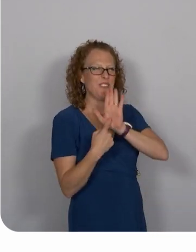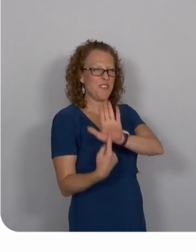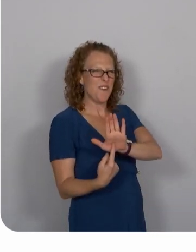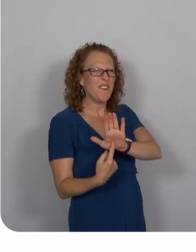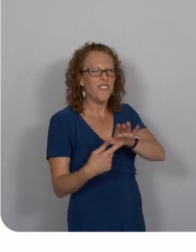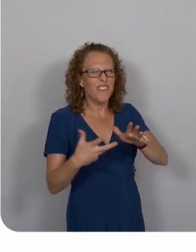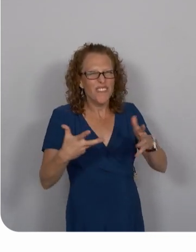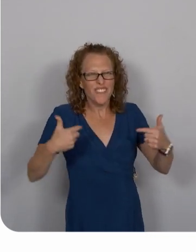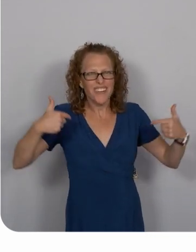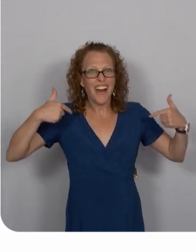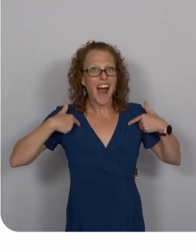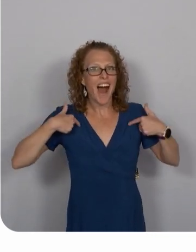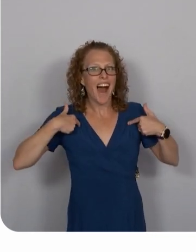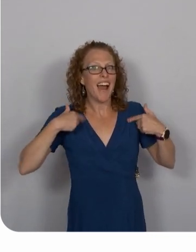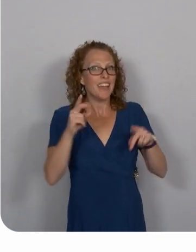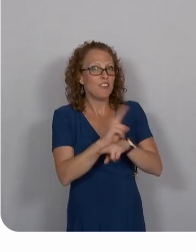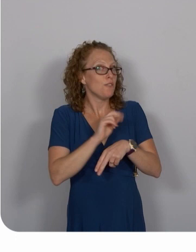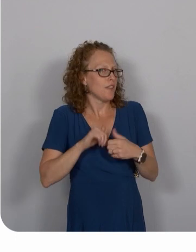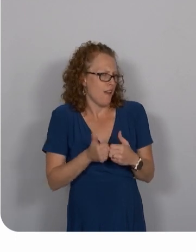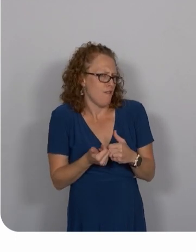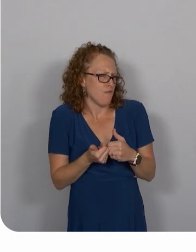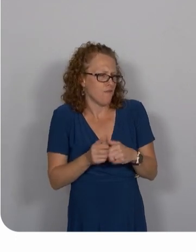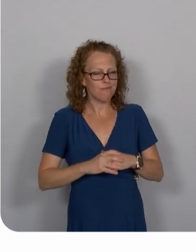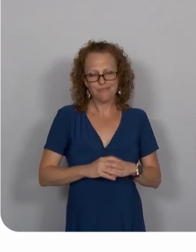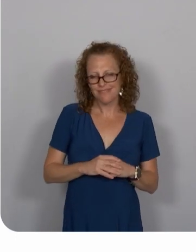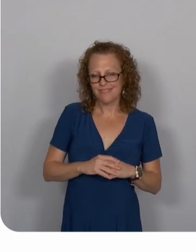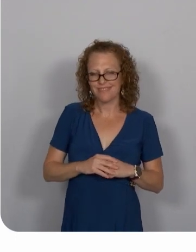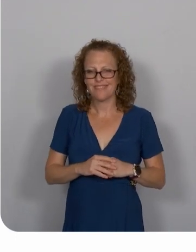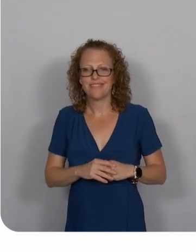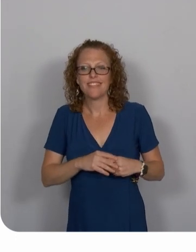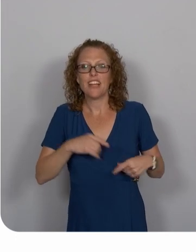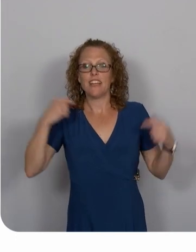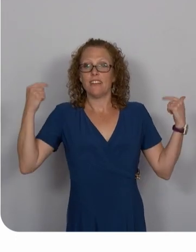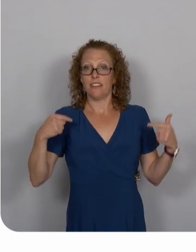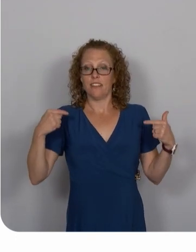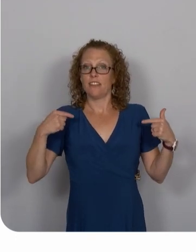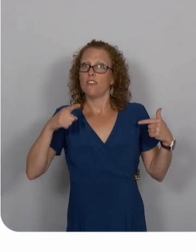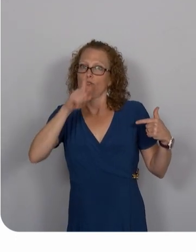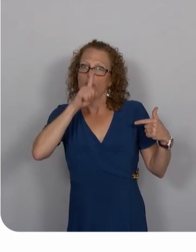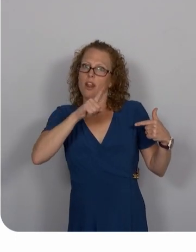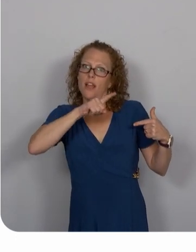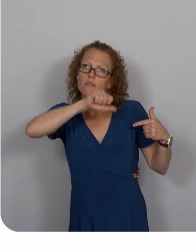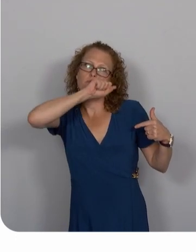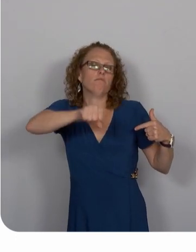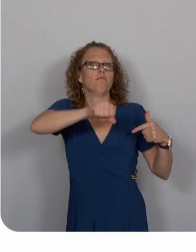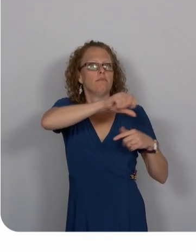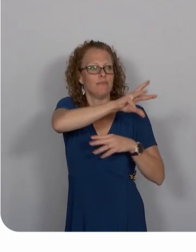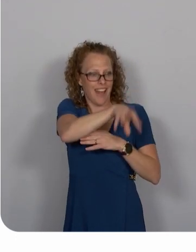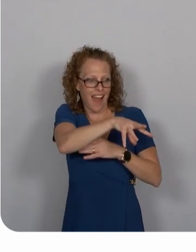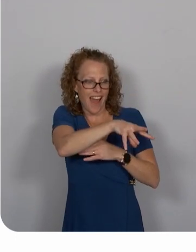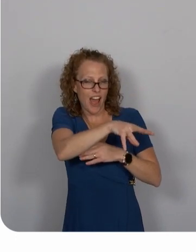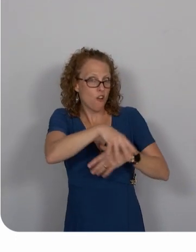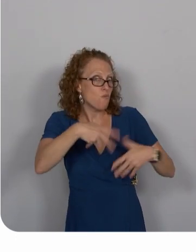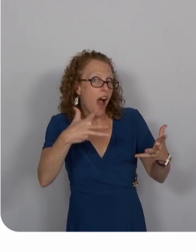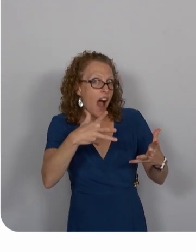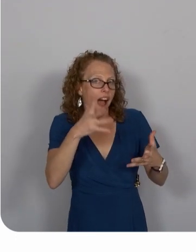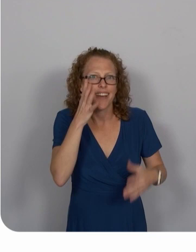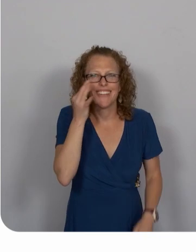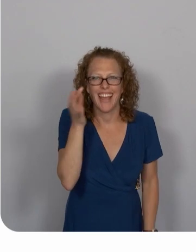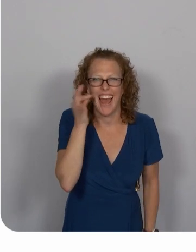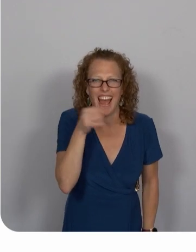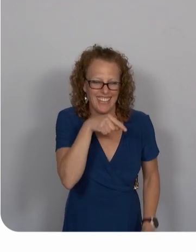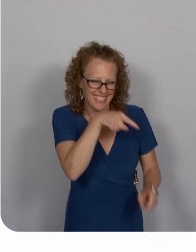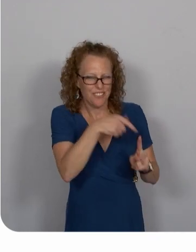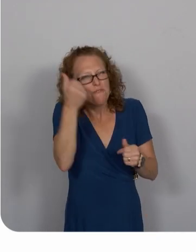how I personally use this. So I'm great at taking videos on my cat, Chipotle,